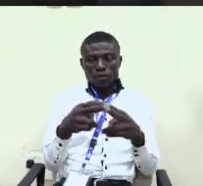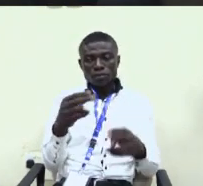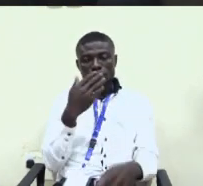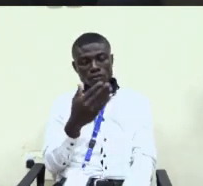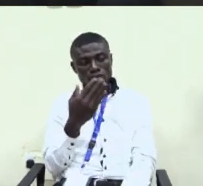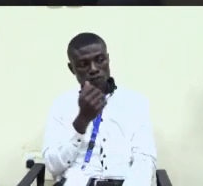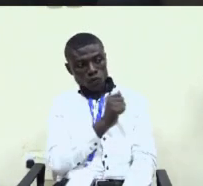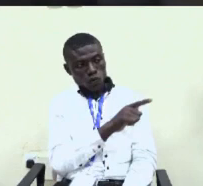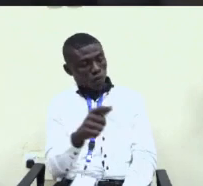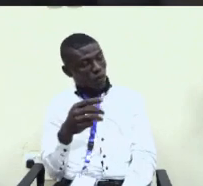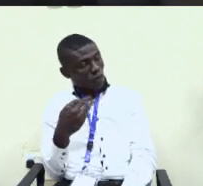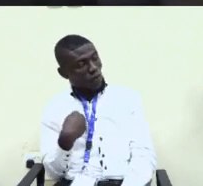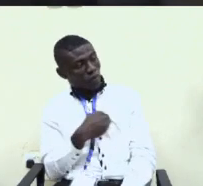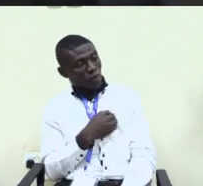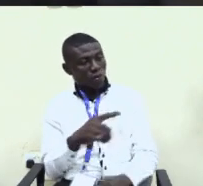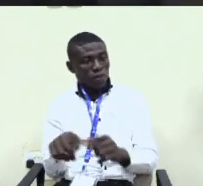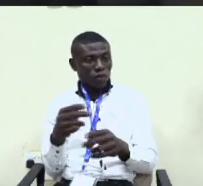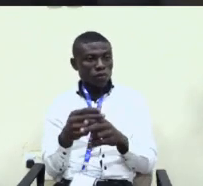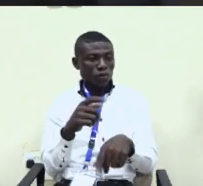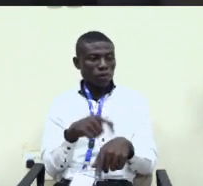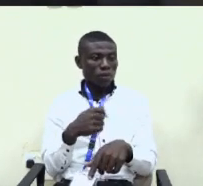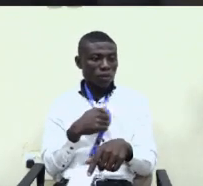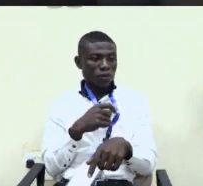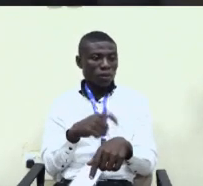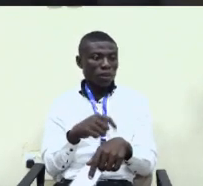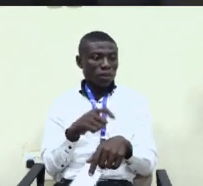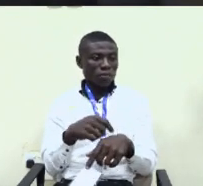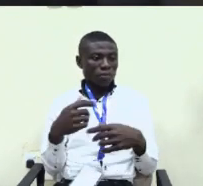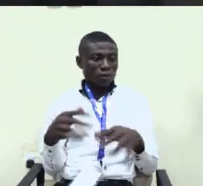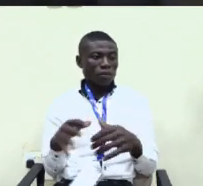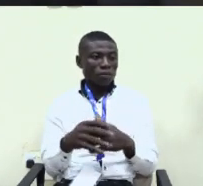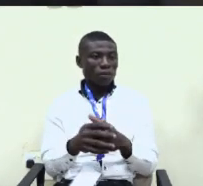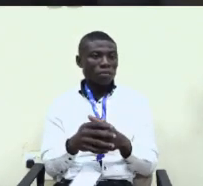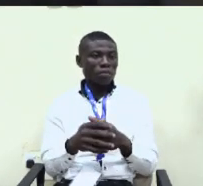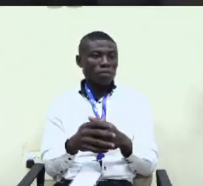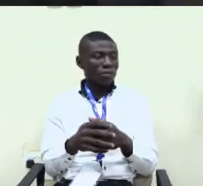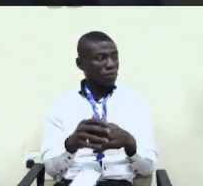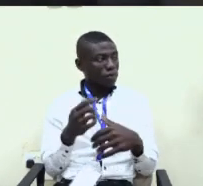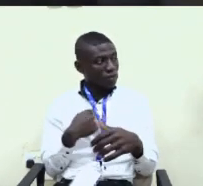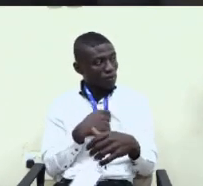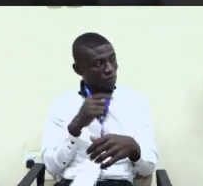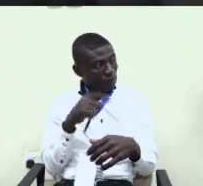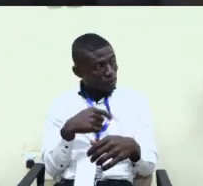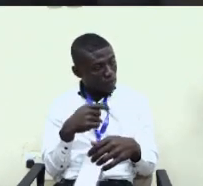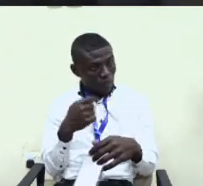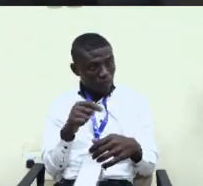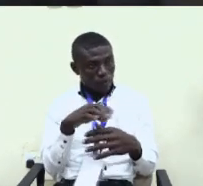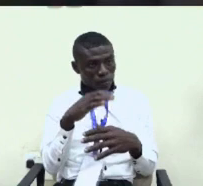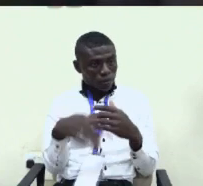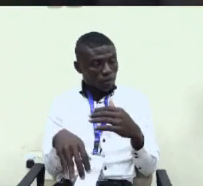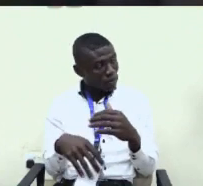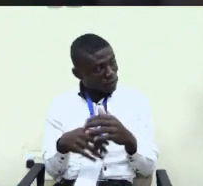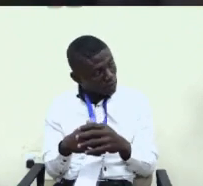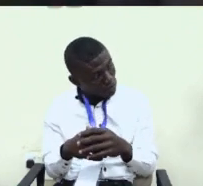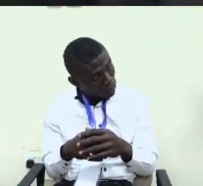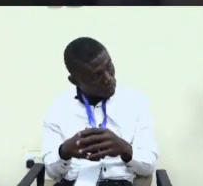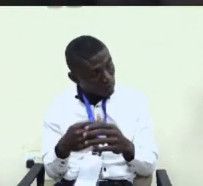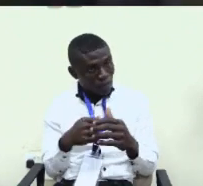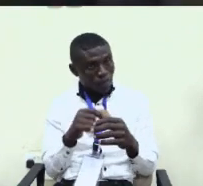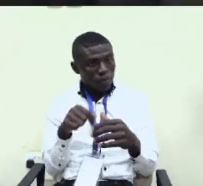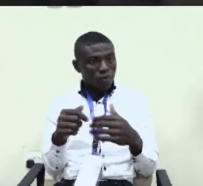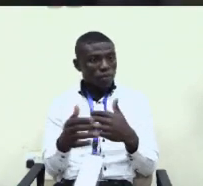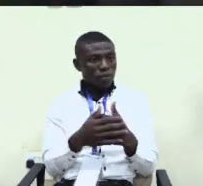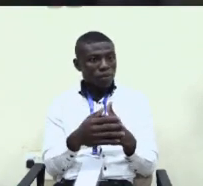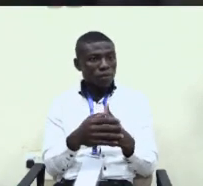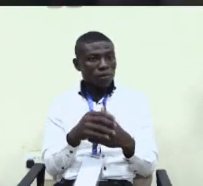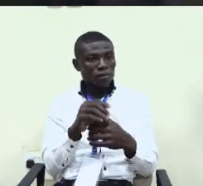thank you all very much, all too soon. Our time has come to an end, and we need to conclude. Please, can you take us back to